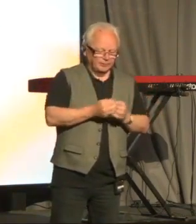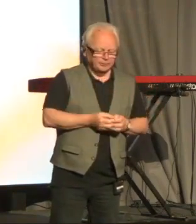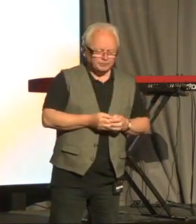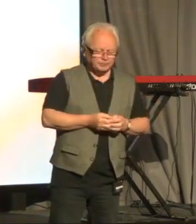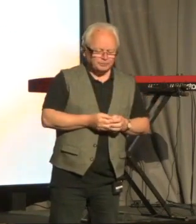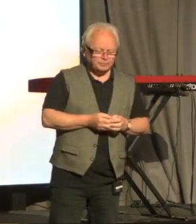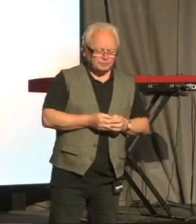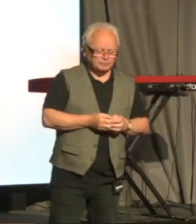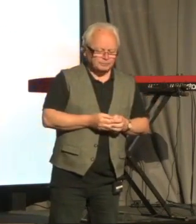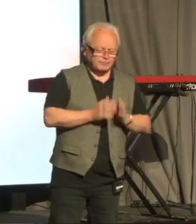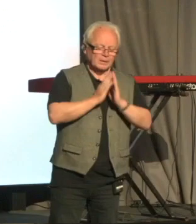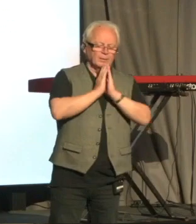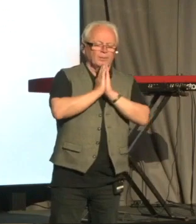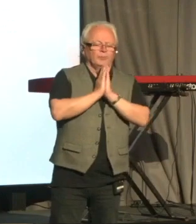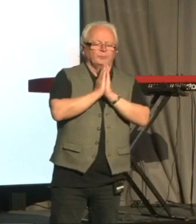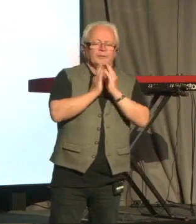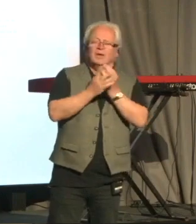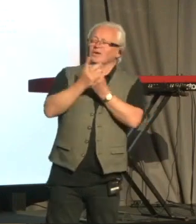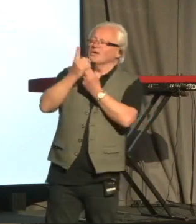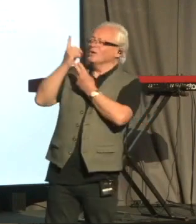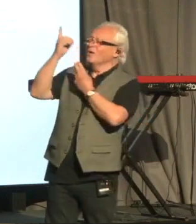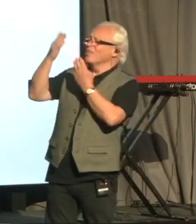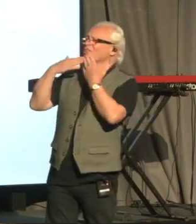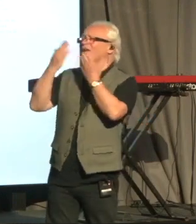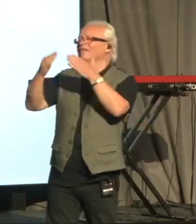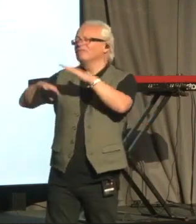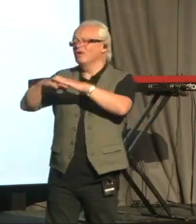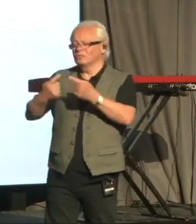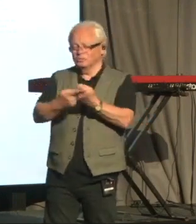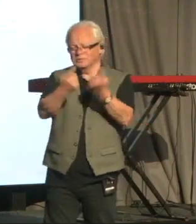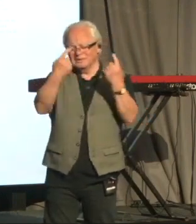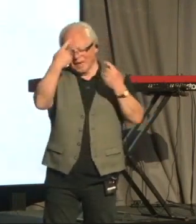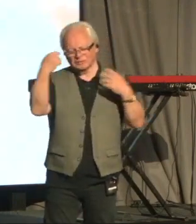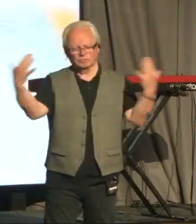God, we're thankful this morning that we get to be together.